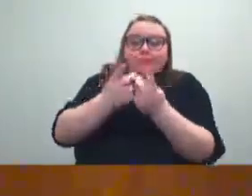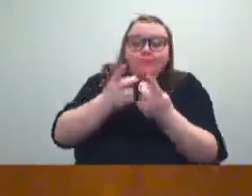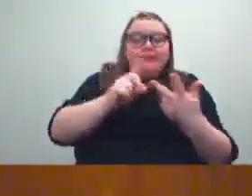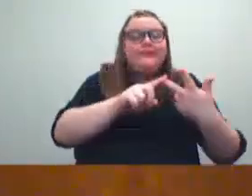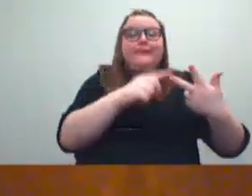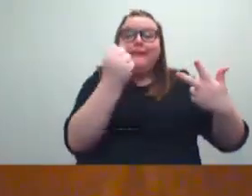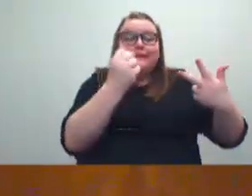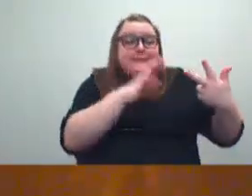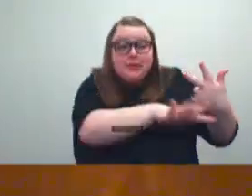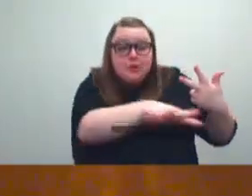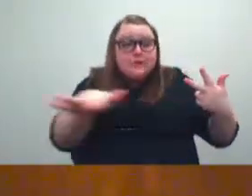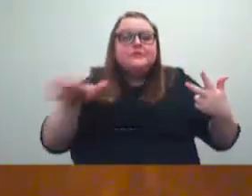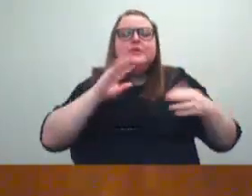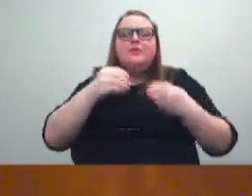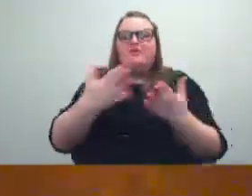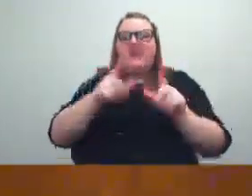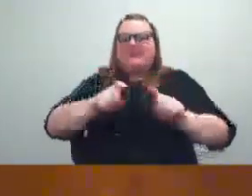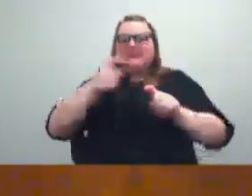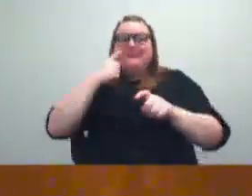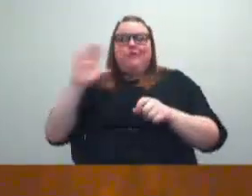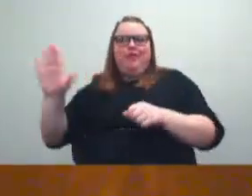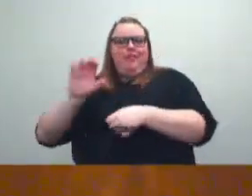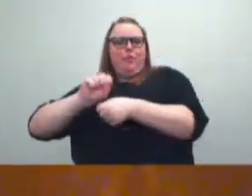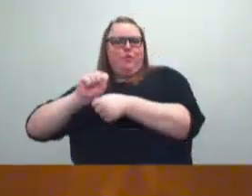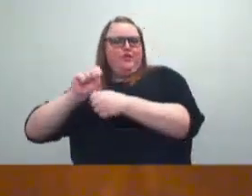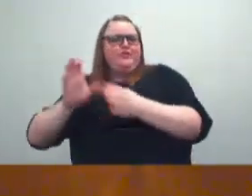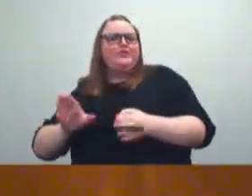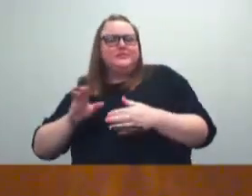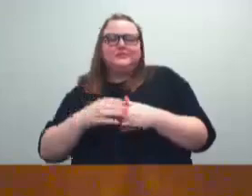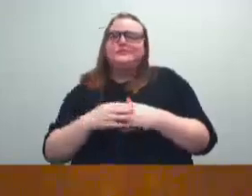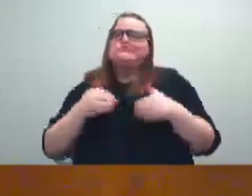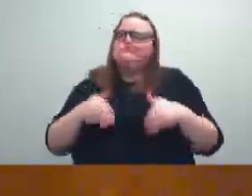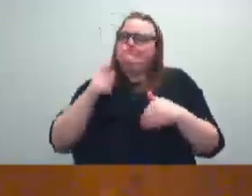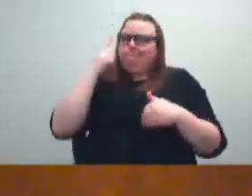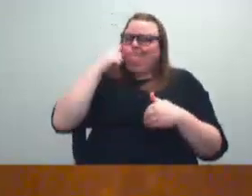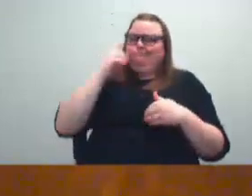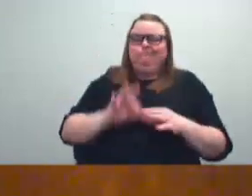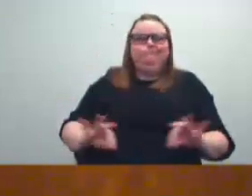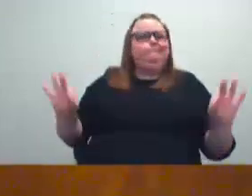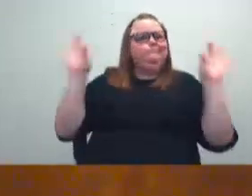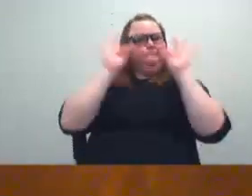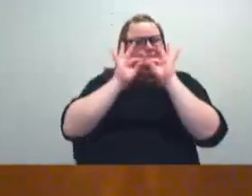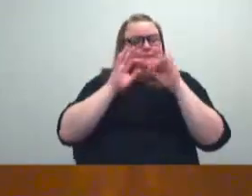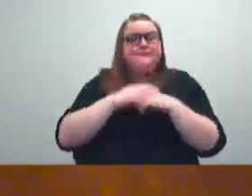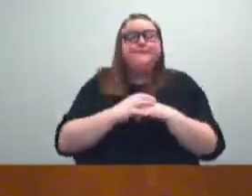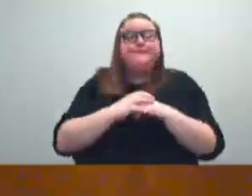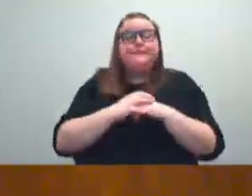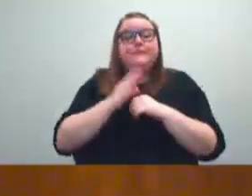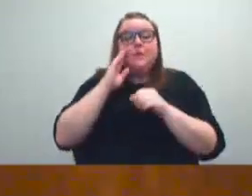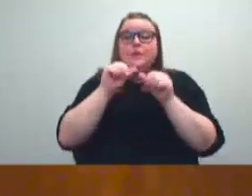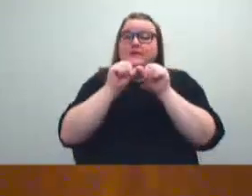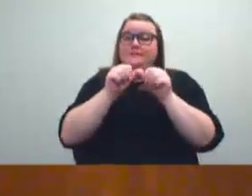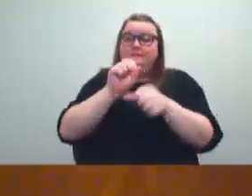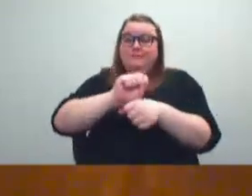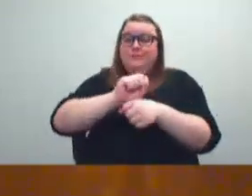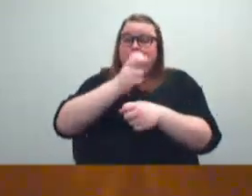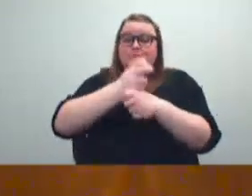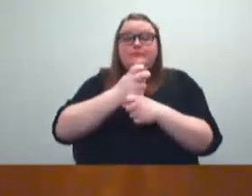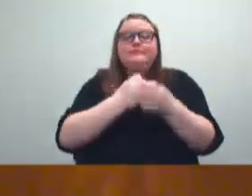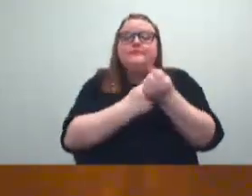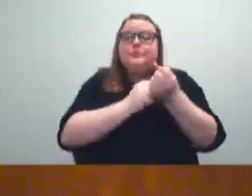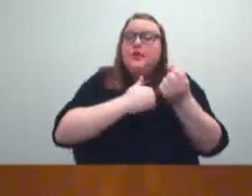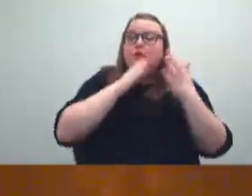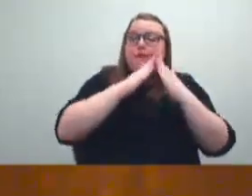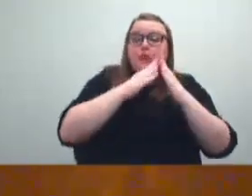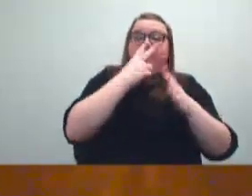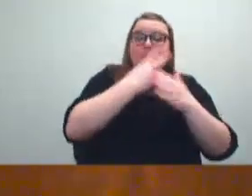employees, because we think that's very important. And we will continue to work hard to support our community, both with healthcare and with COVID